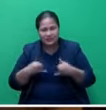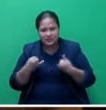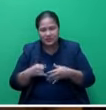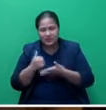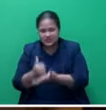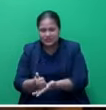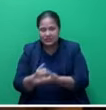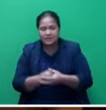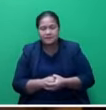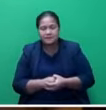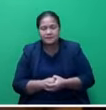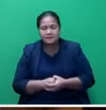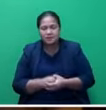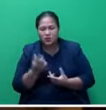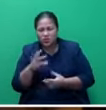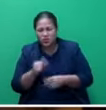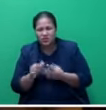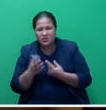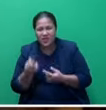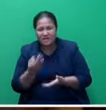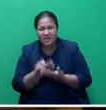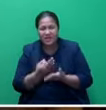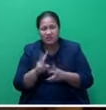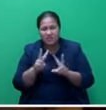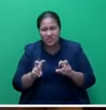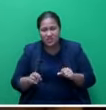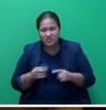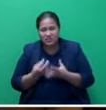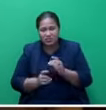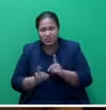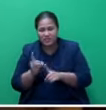Mr. Speaker, we have also funded research and development and technology transfer